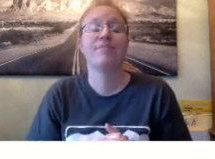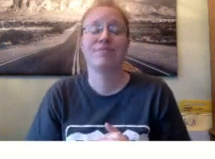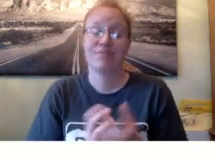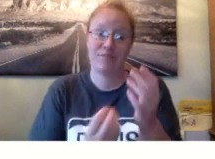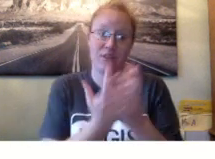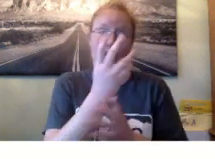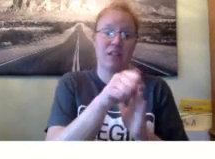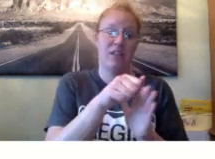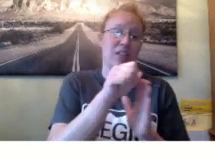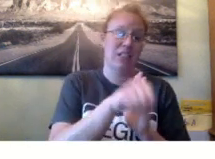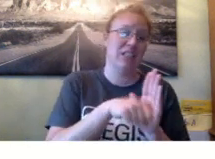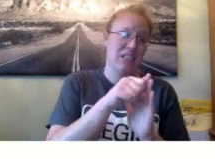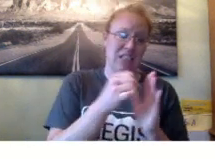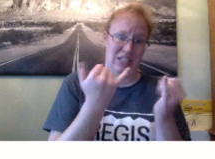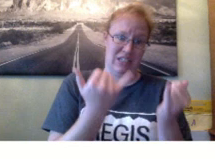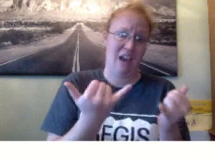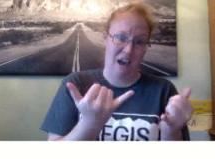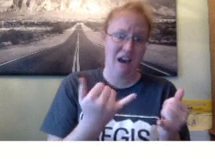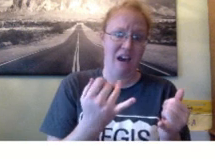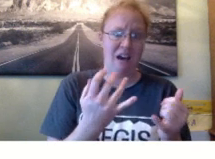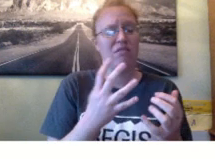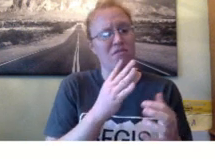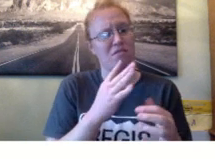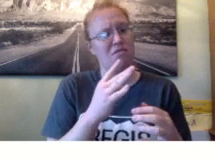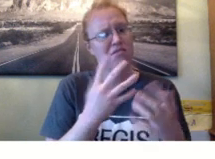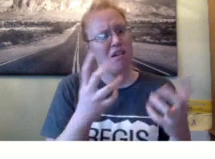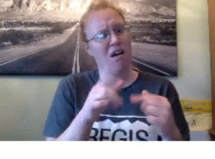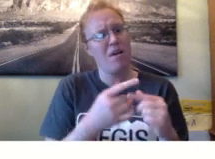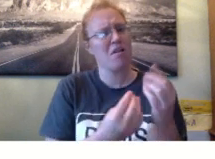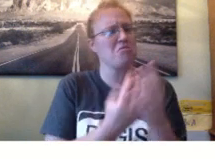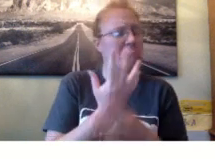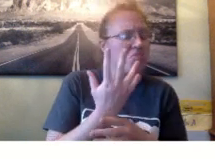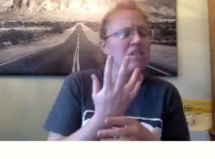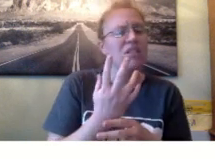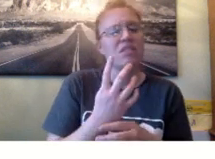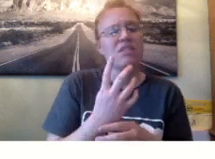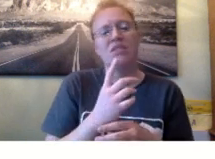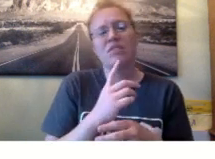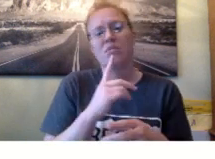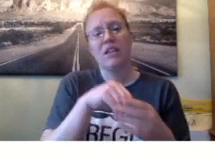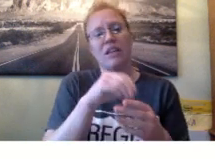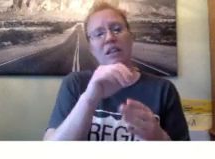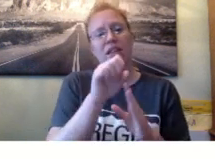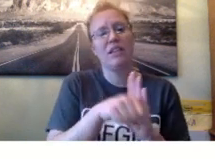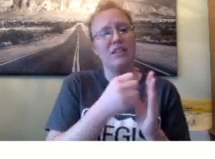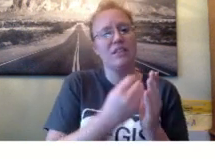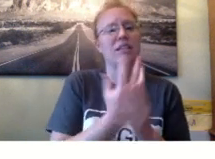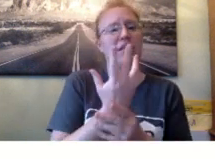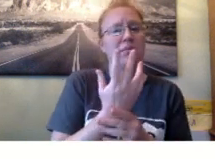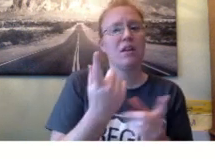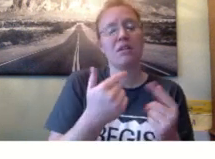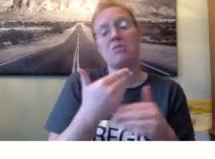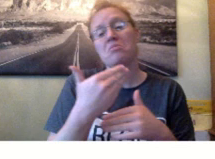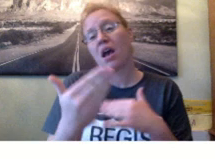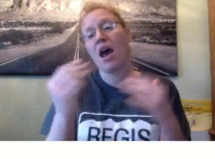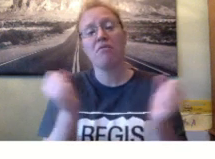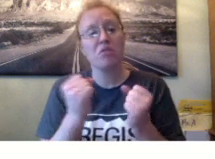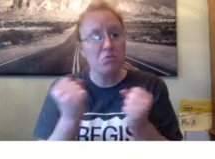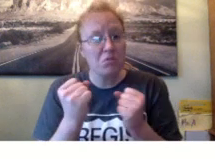Spring is the season that we're in, right? We talk lots about what spring is and that we're in the season spring. It comes after